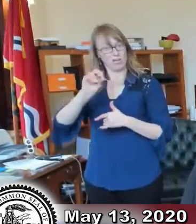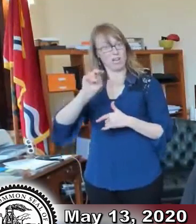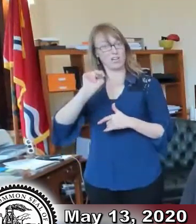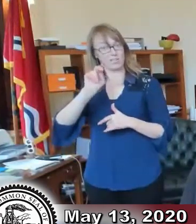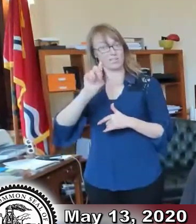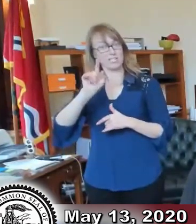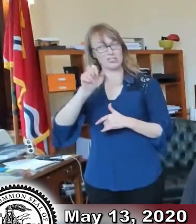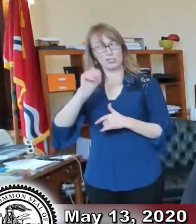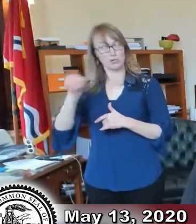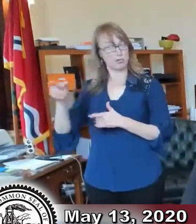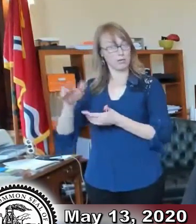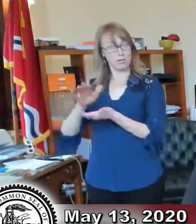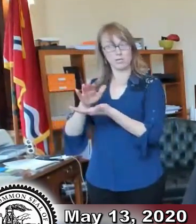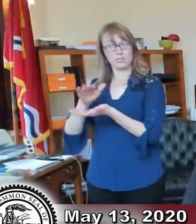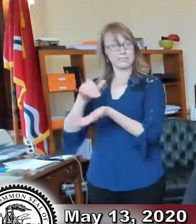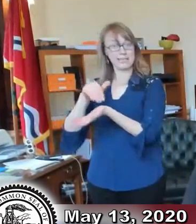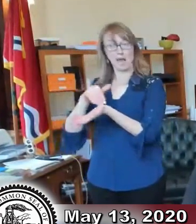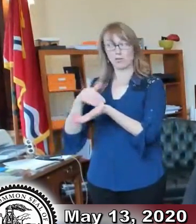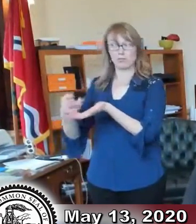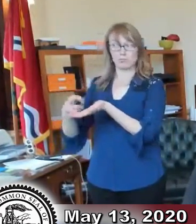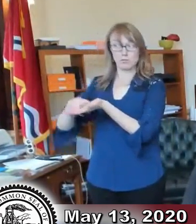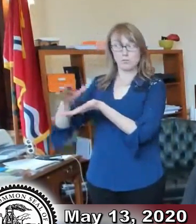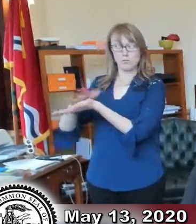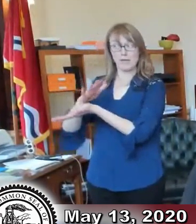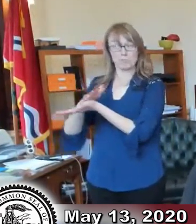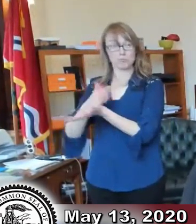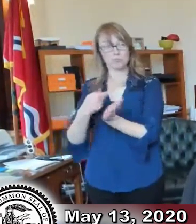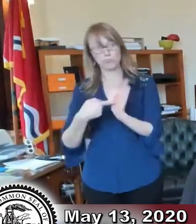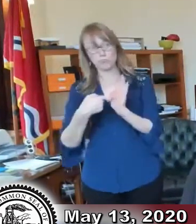for not having to go to work, or if that would help?